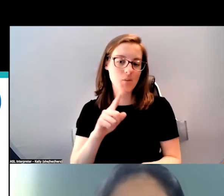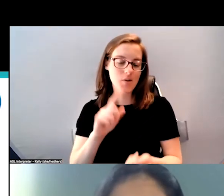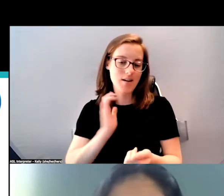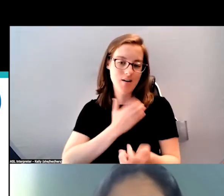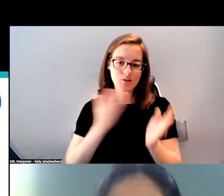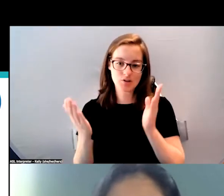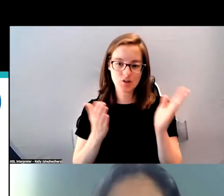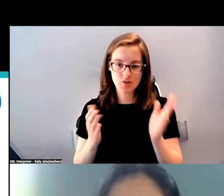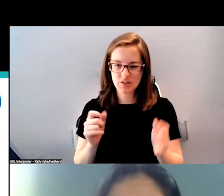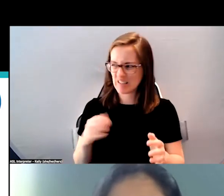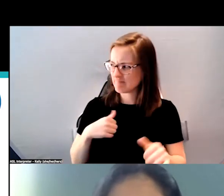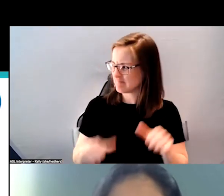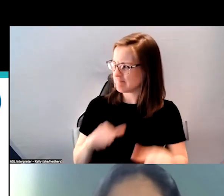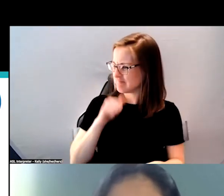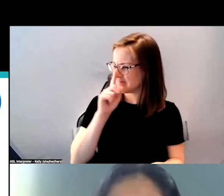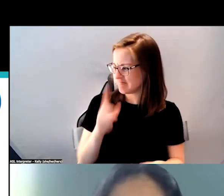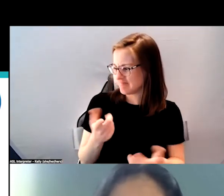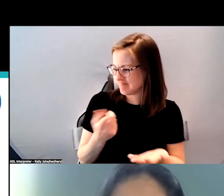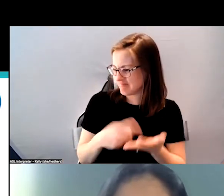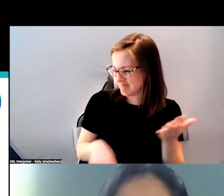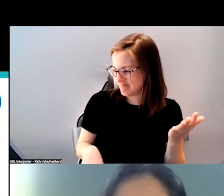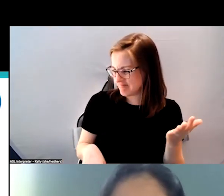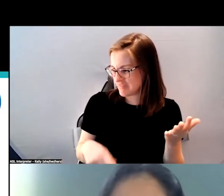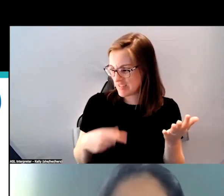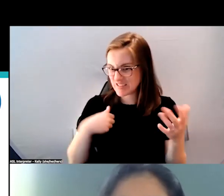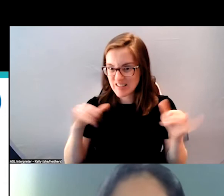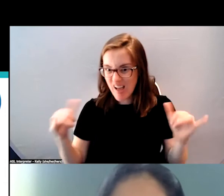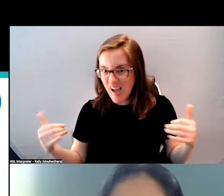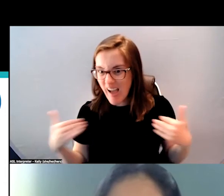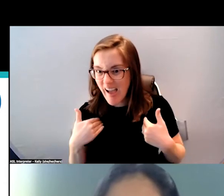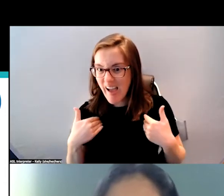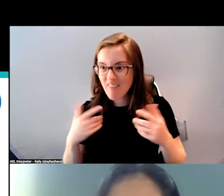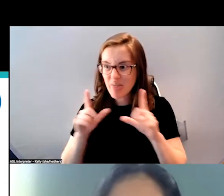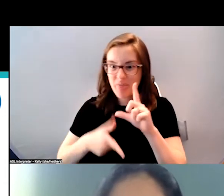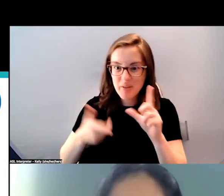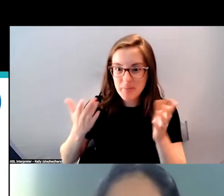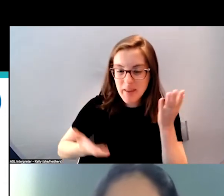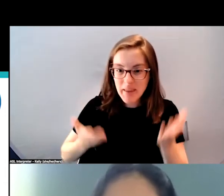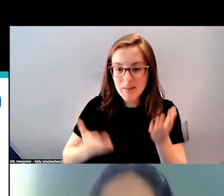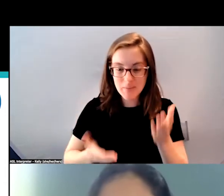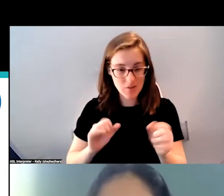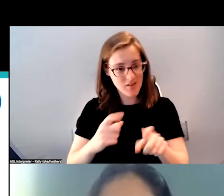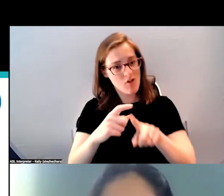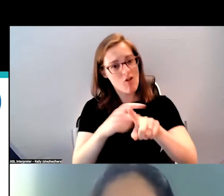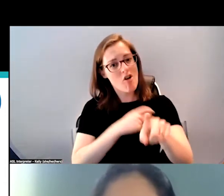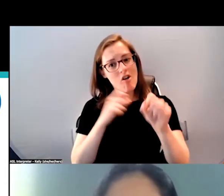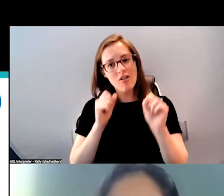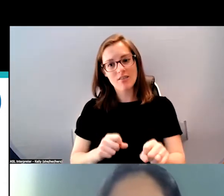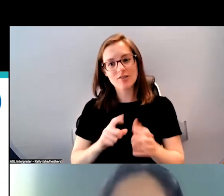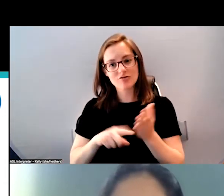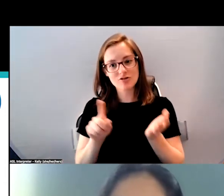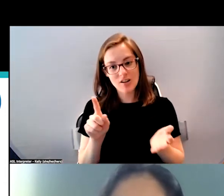what Mass Health you have, or if you're not sure if you're still in Mass Health, we can check that out for you. We can also work with Healthcare for